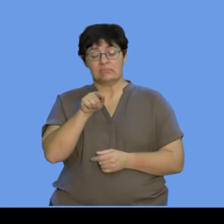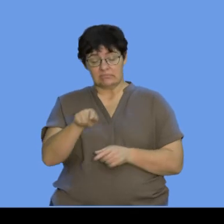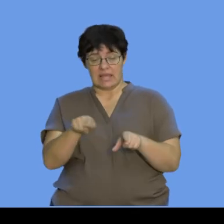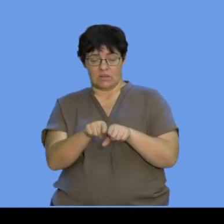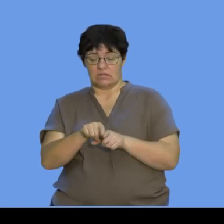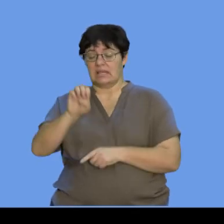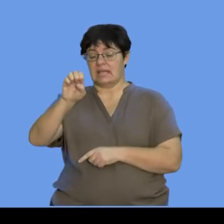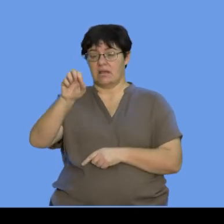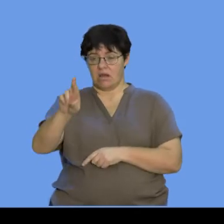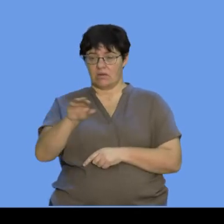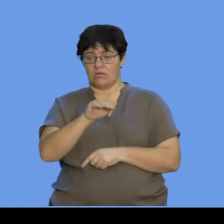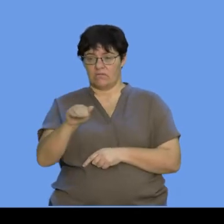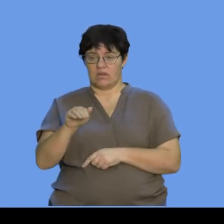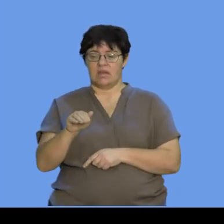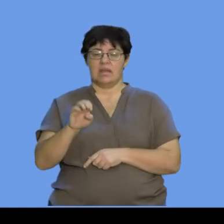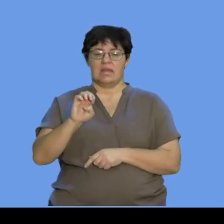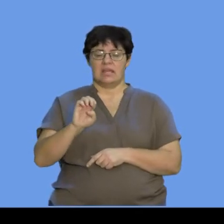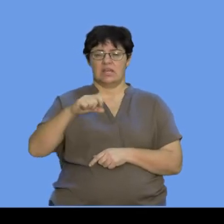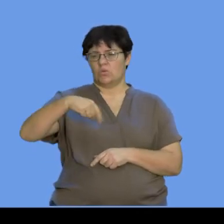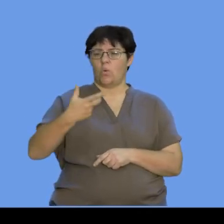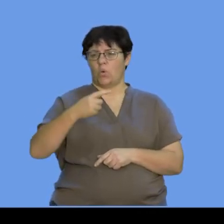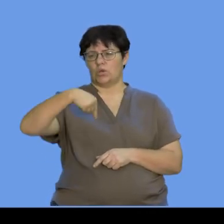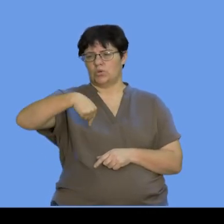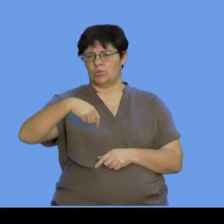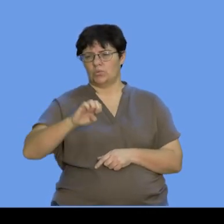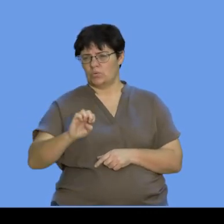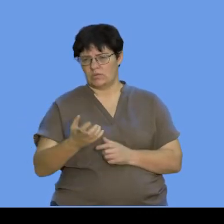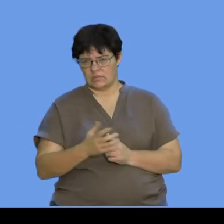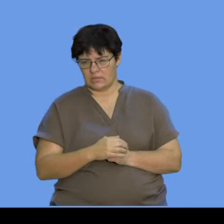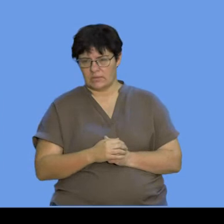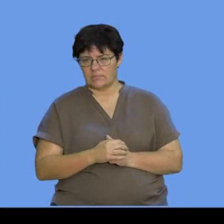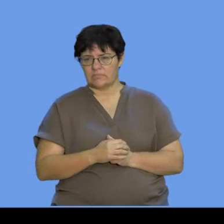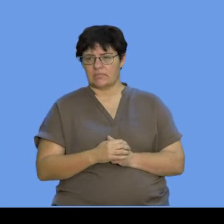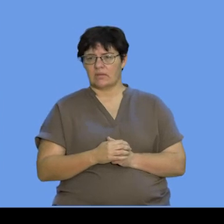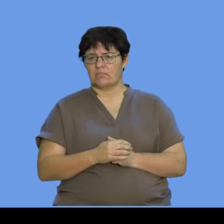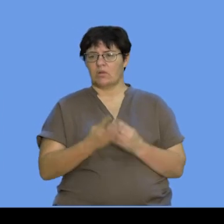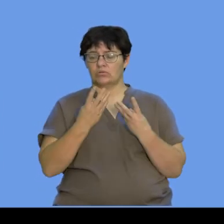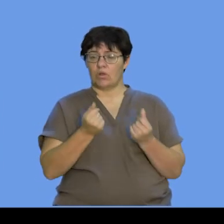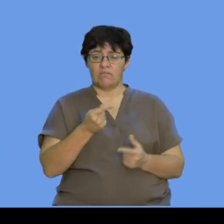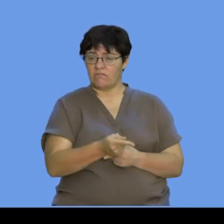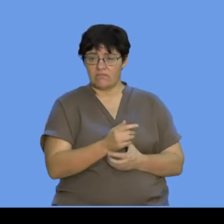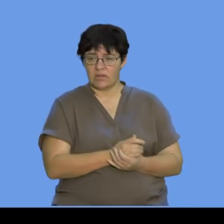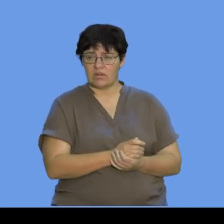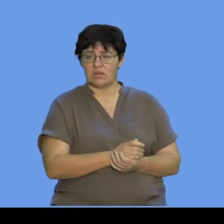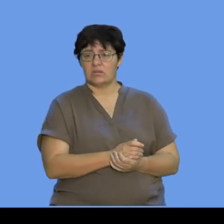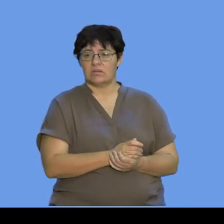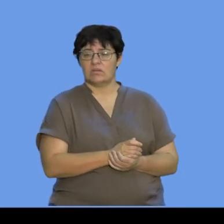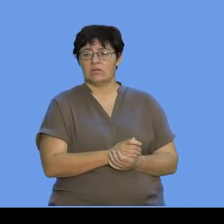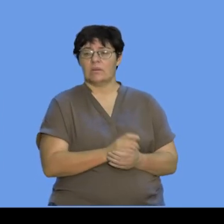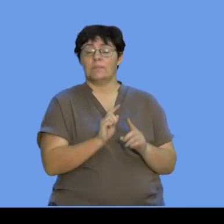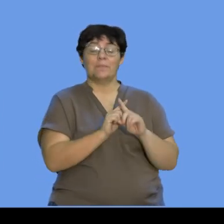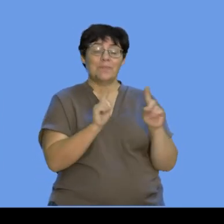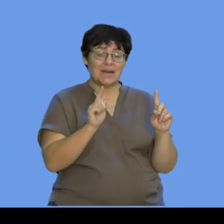over QE or EQ. I didn't change anything. And then before you can then solve this, you will then